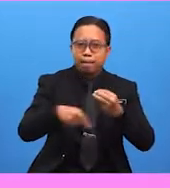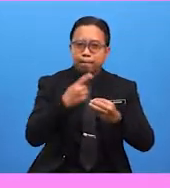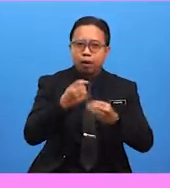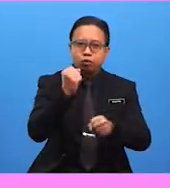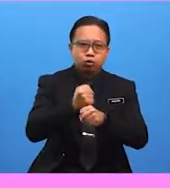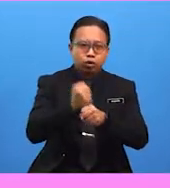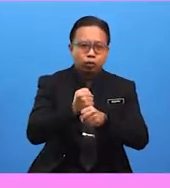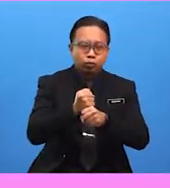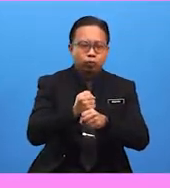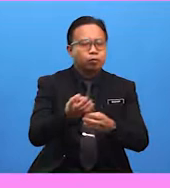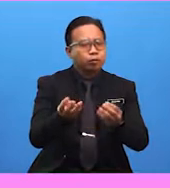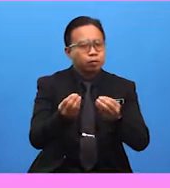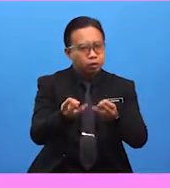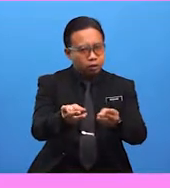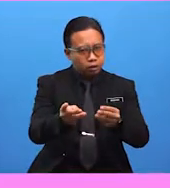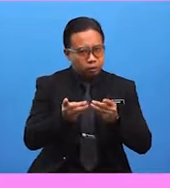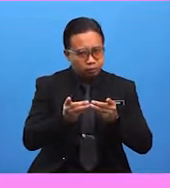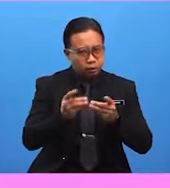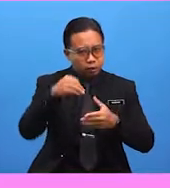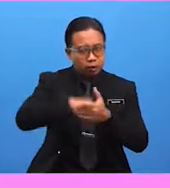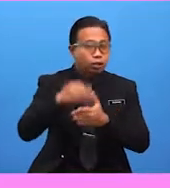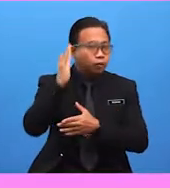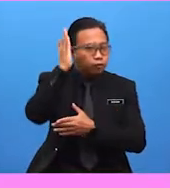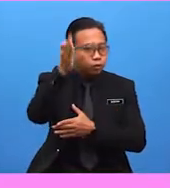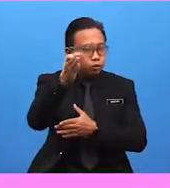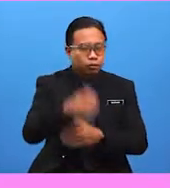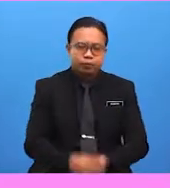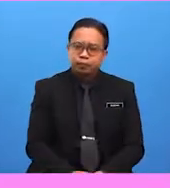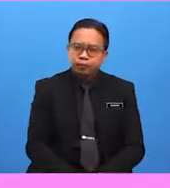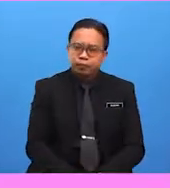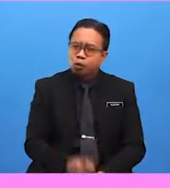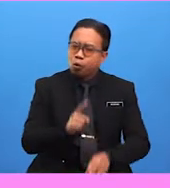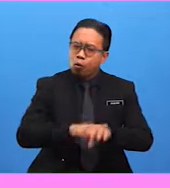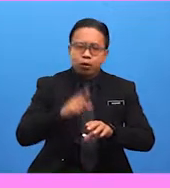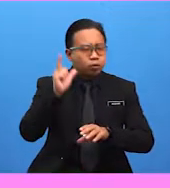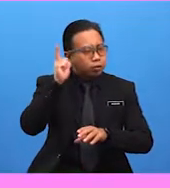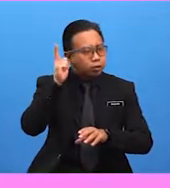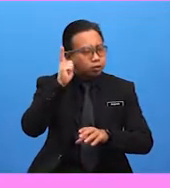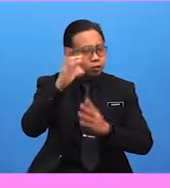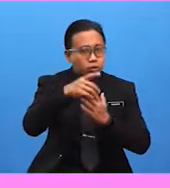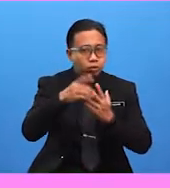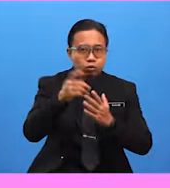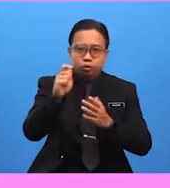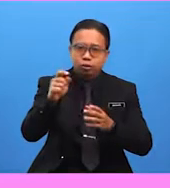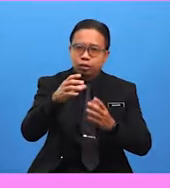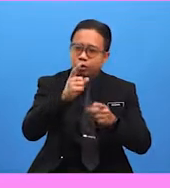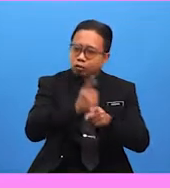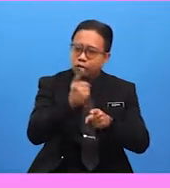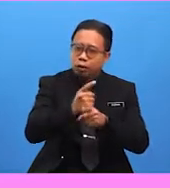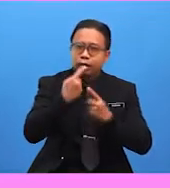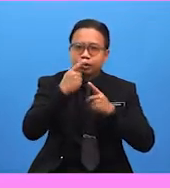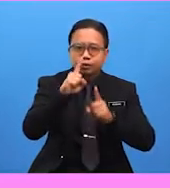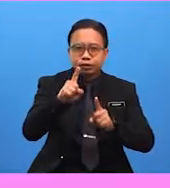the future. As you listen, choose the correct answer for